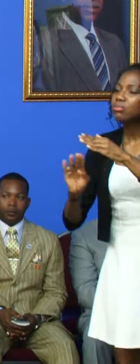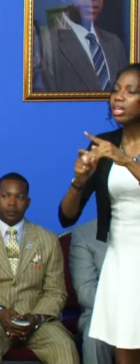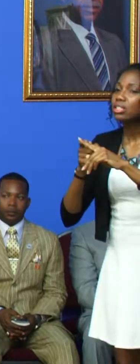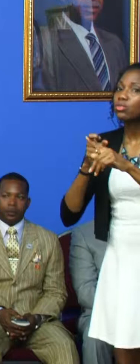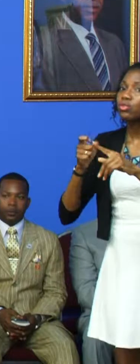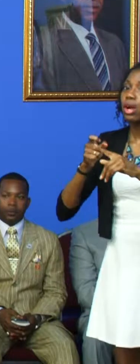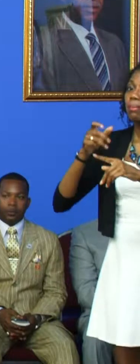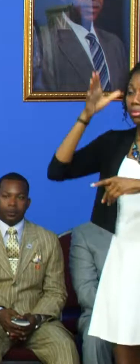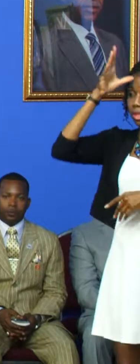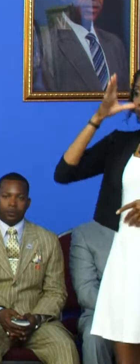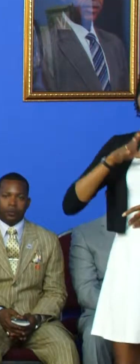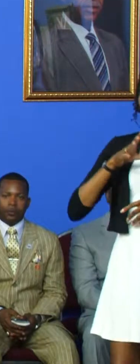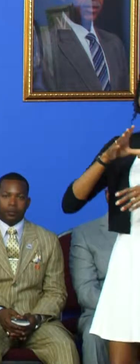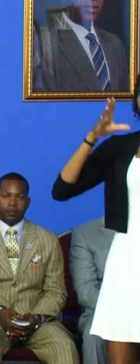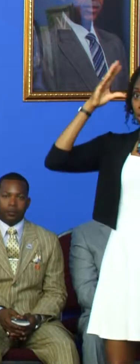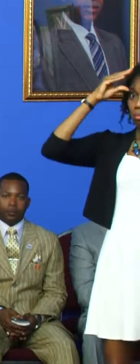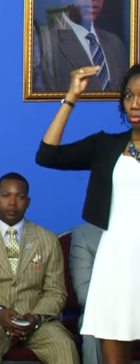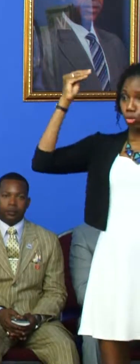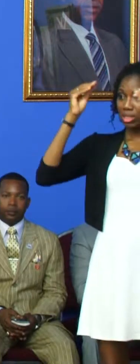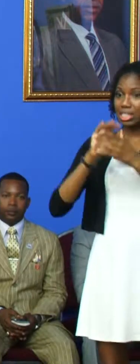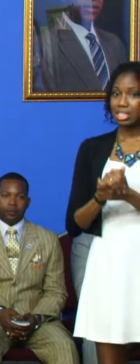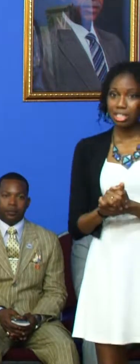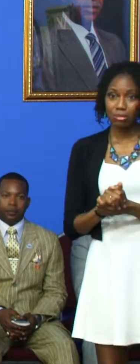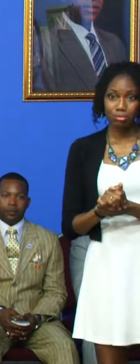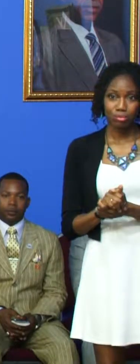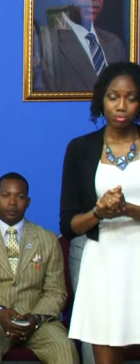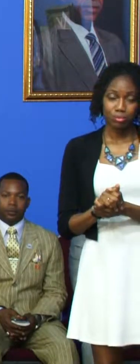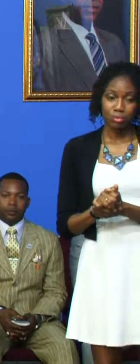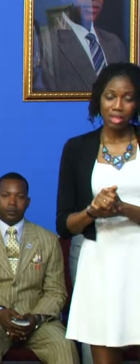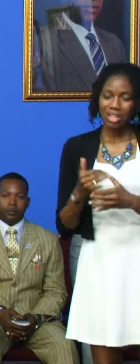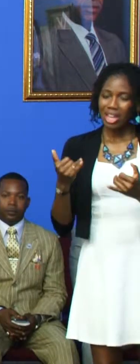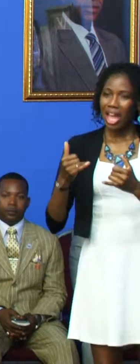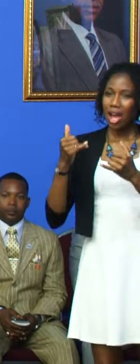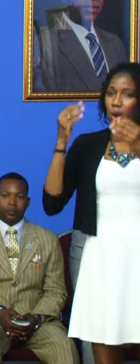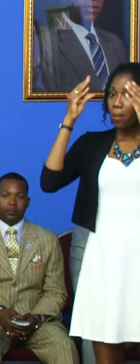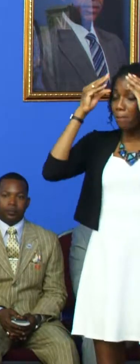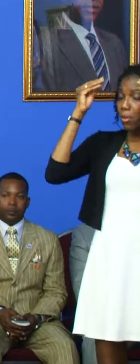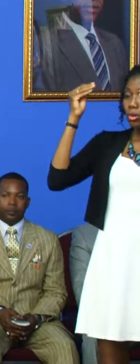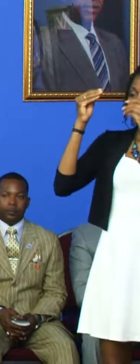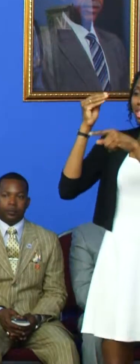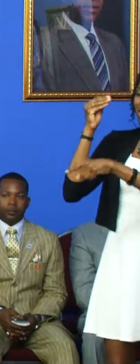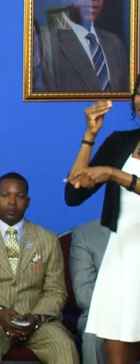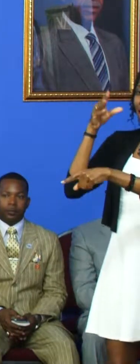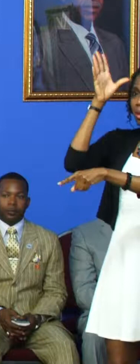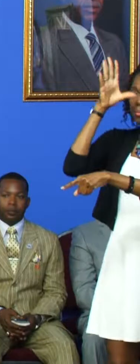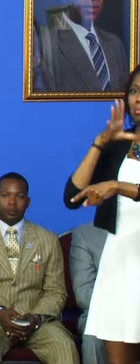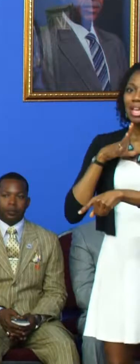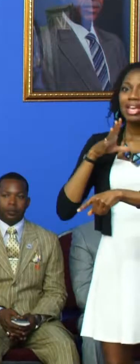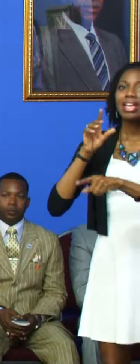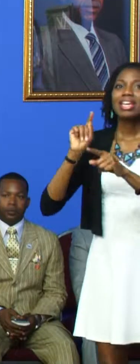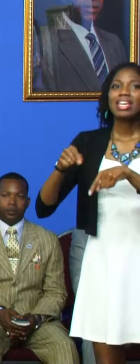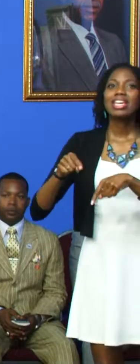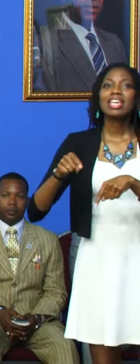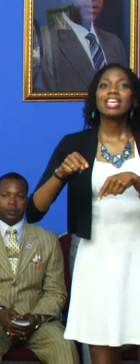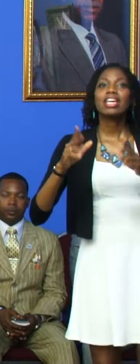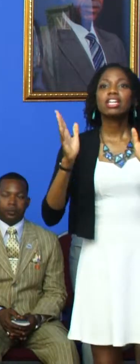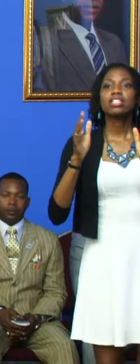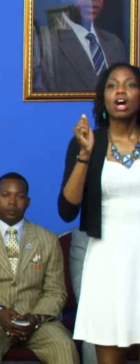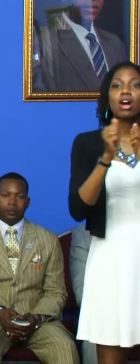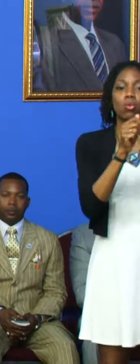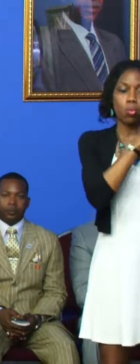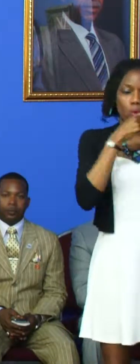Moses. Now, Moses not only could talk to Pharaoh, he grew up with